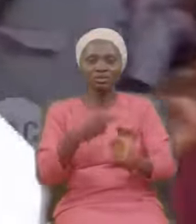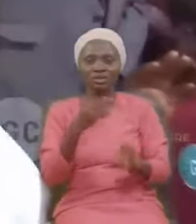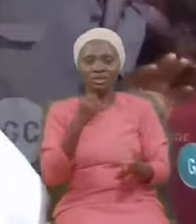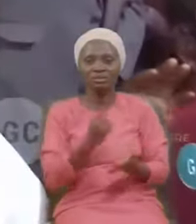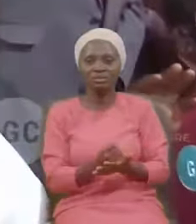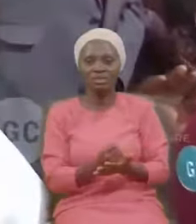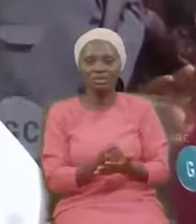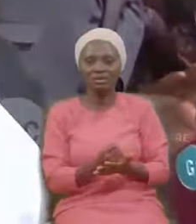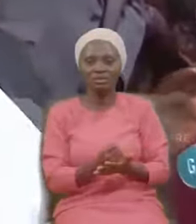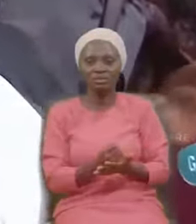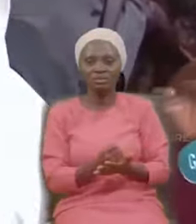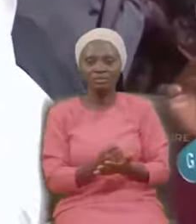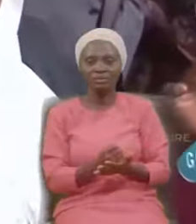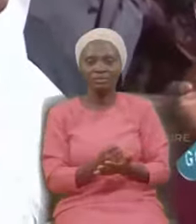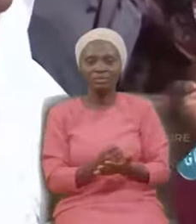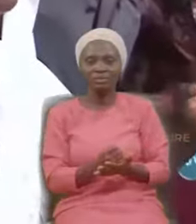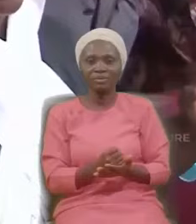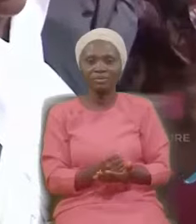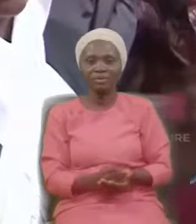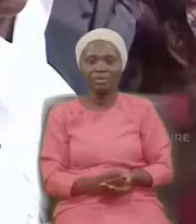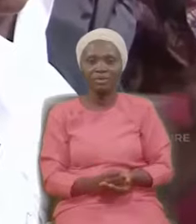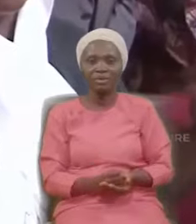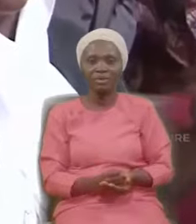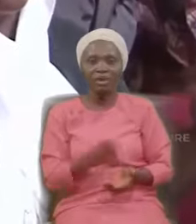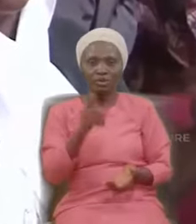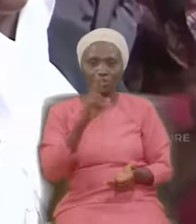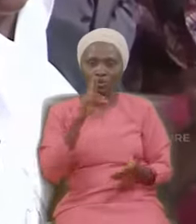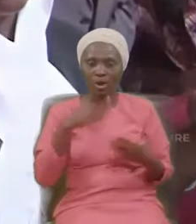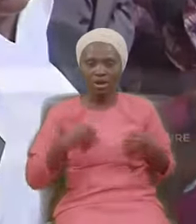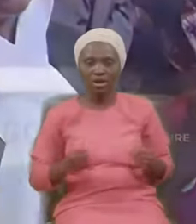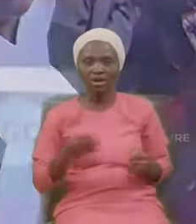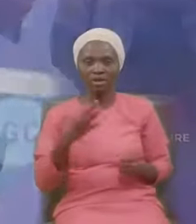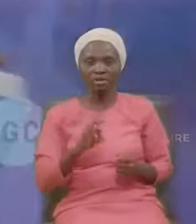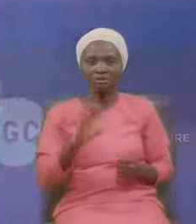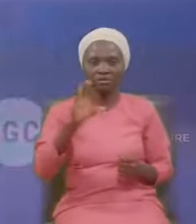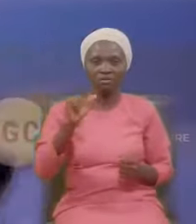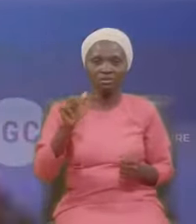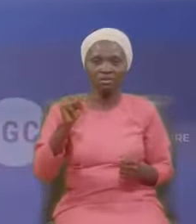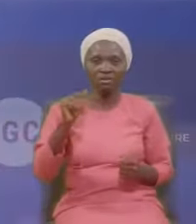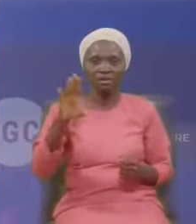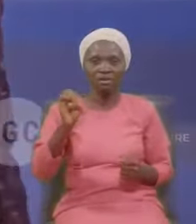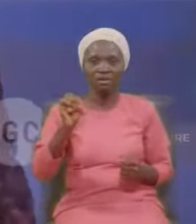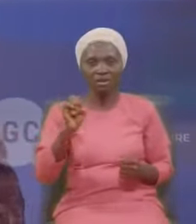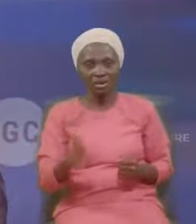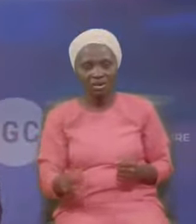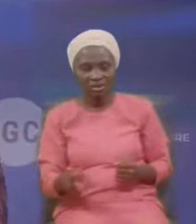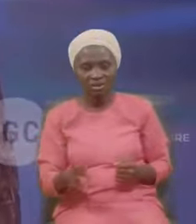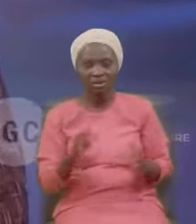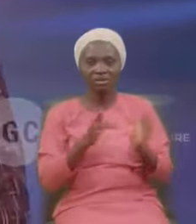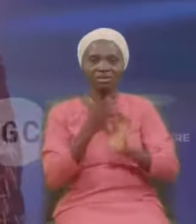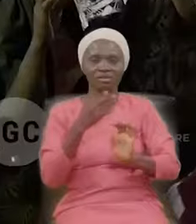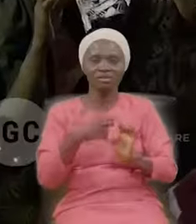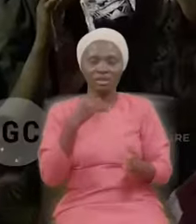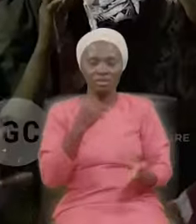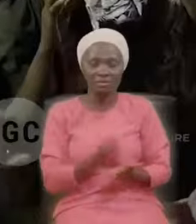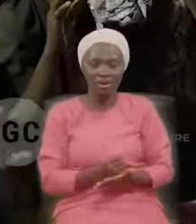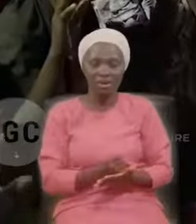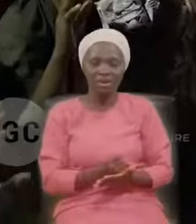Jesus' name. Prostate cancer, you are healed now in Jesus' name.